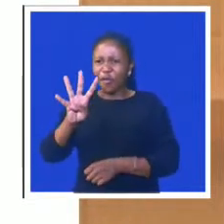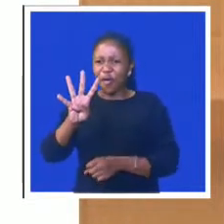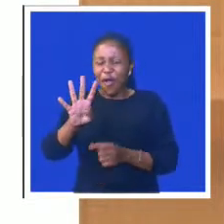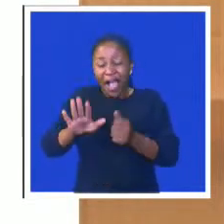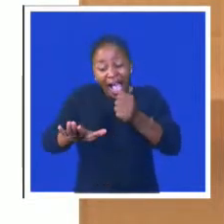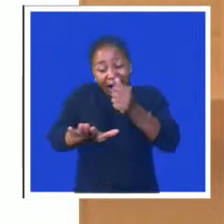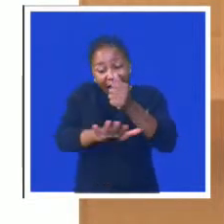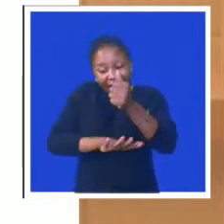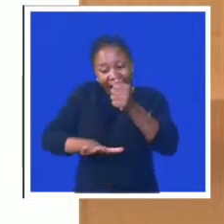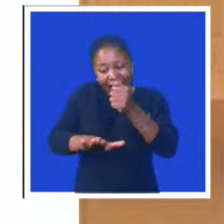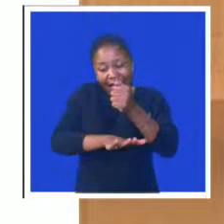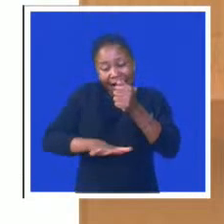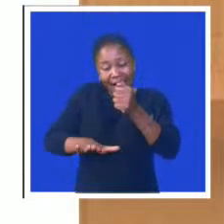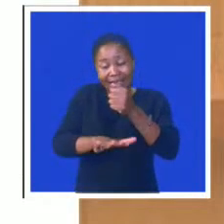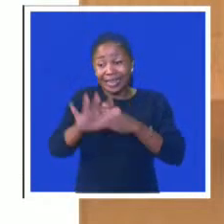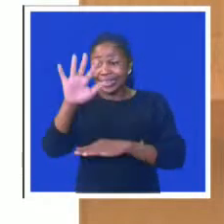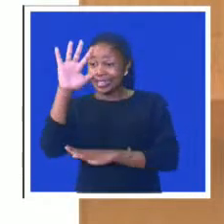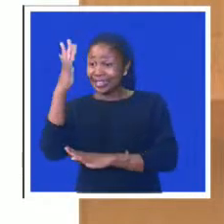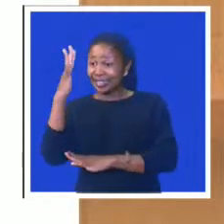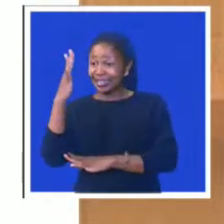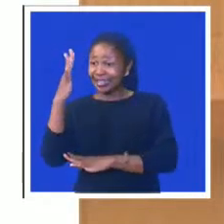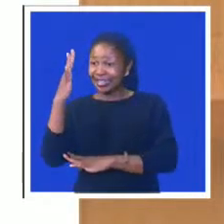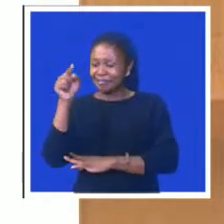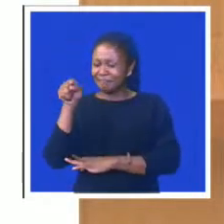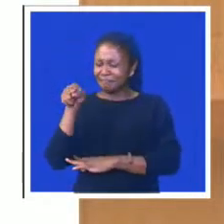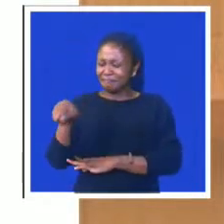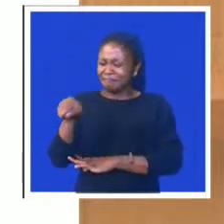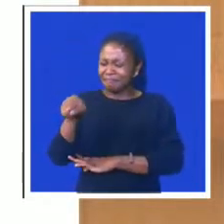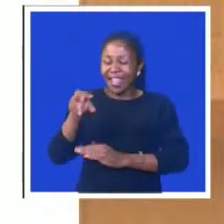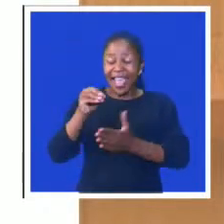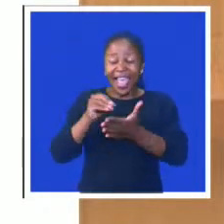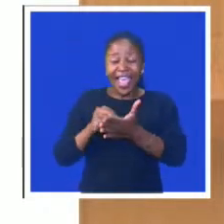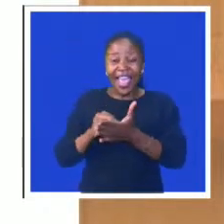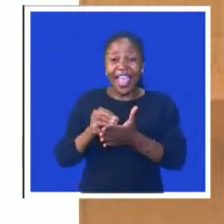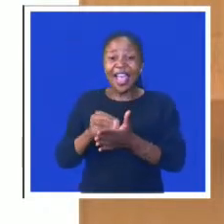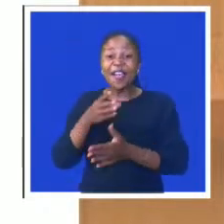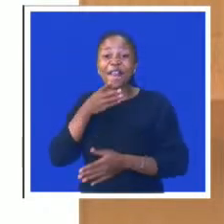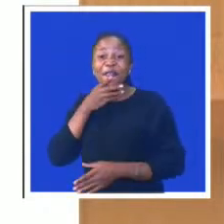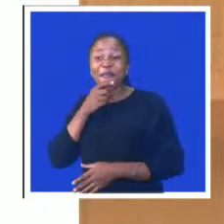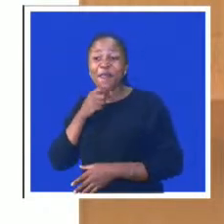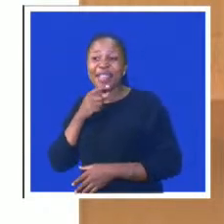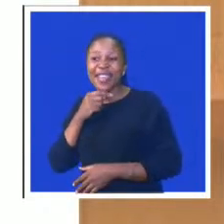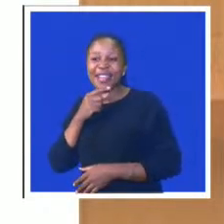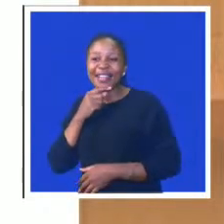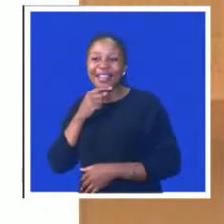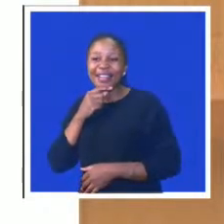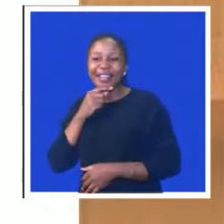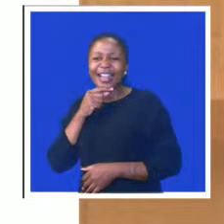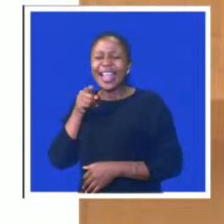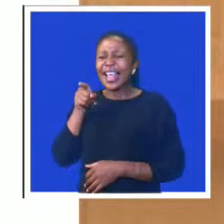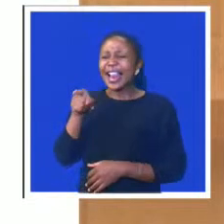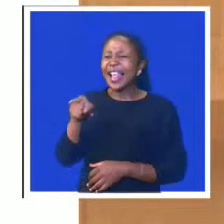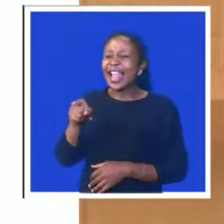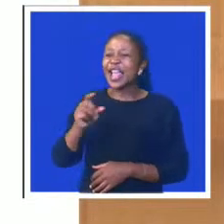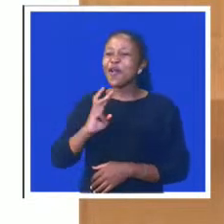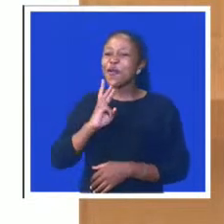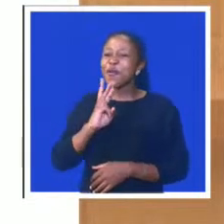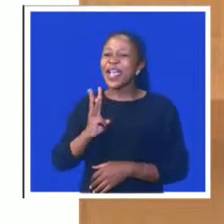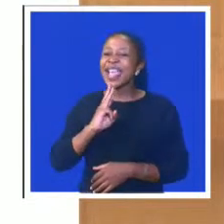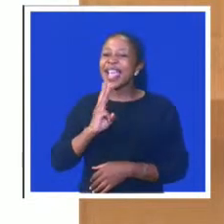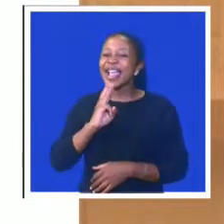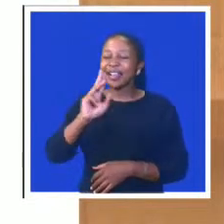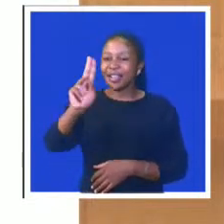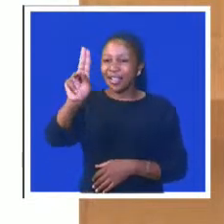All right. Which word is a preposition there? Good. The word under there, it